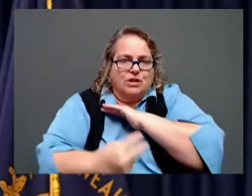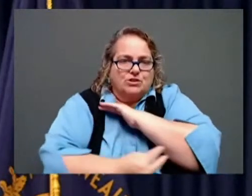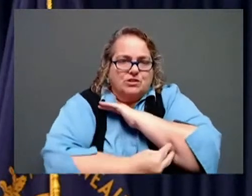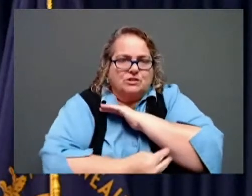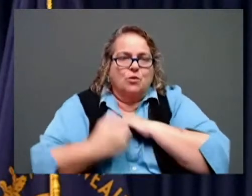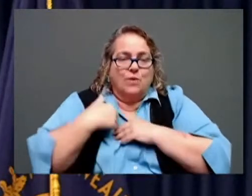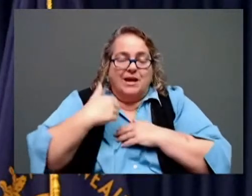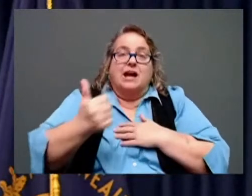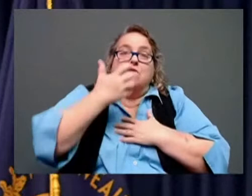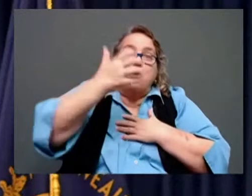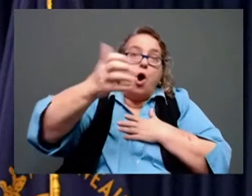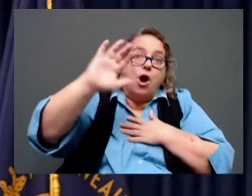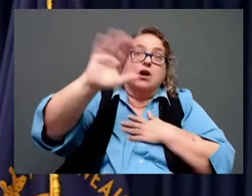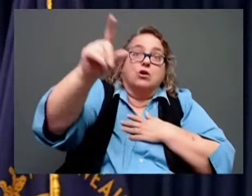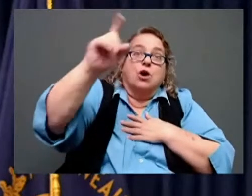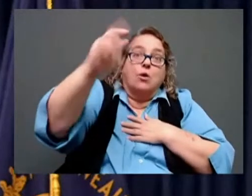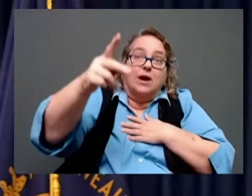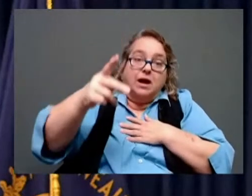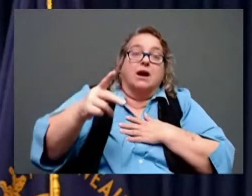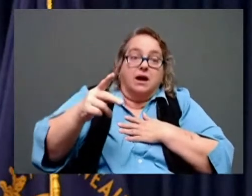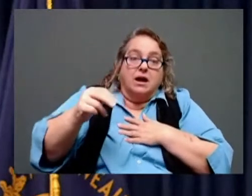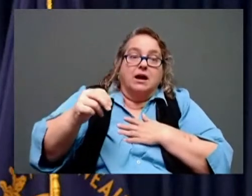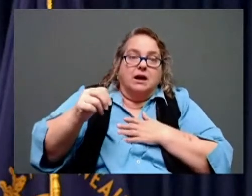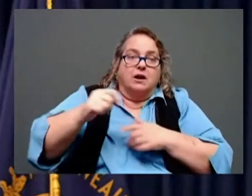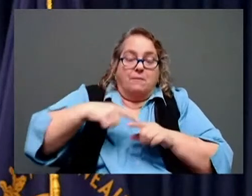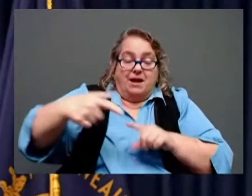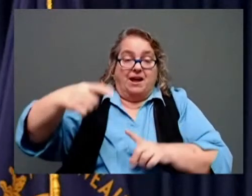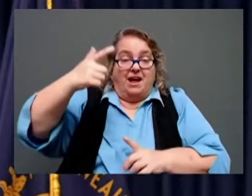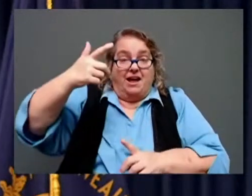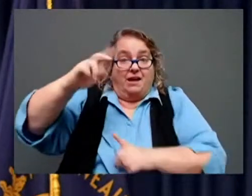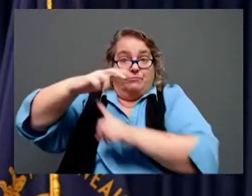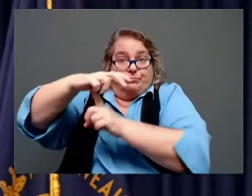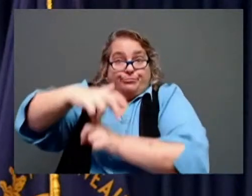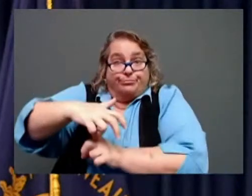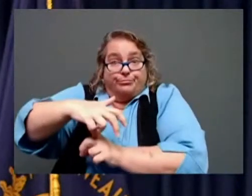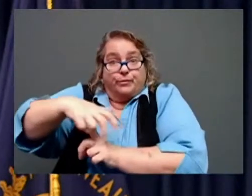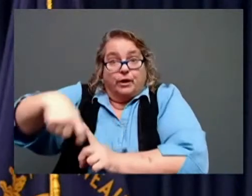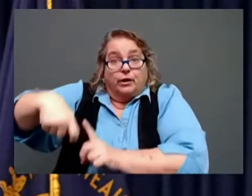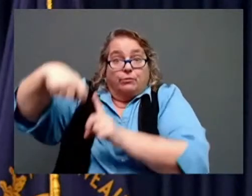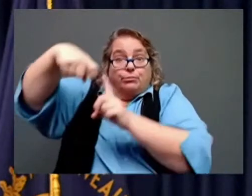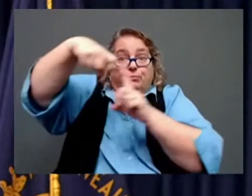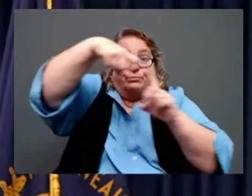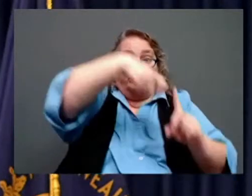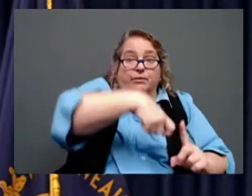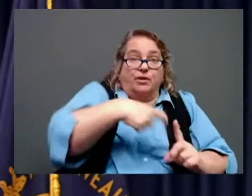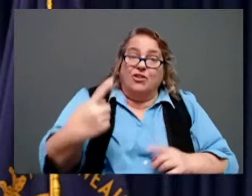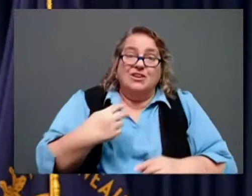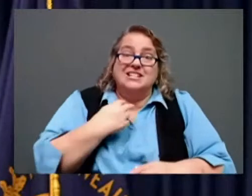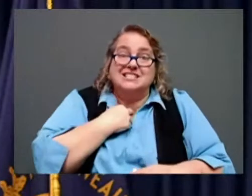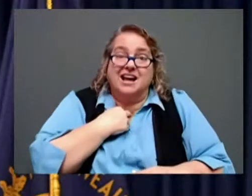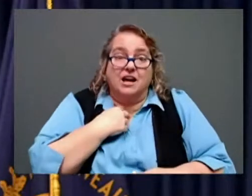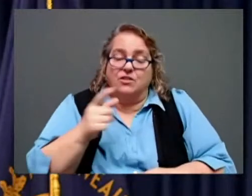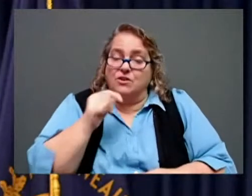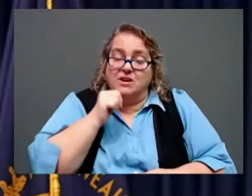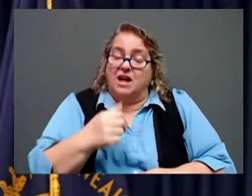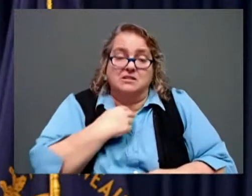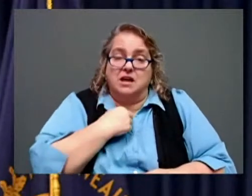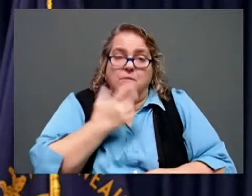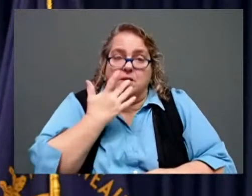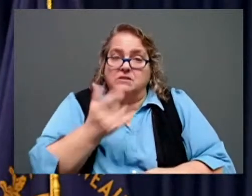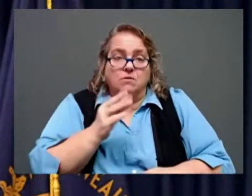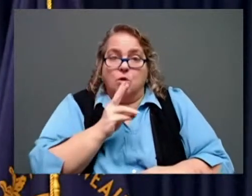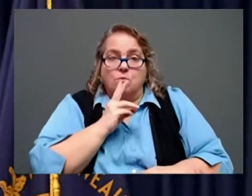okay. But short of airlifting them over, we've got some people that are stuck. And they're not stuck because of the water. They're stuck because of physically